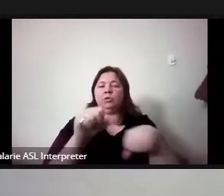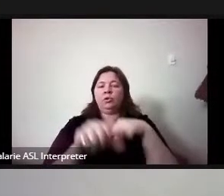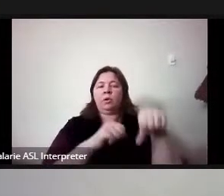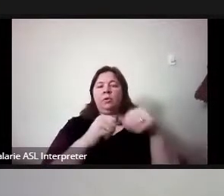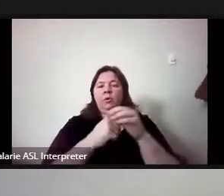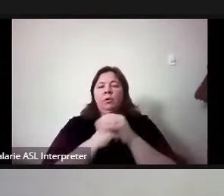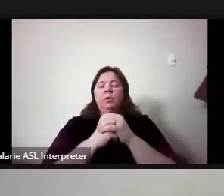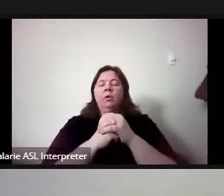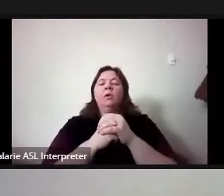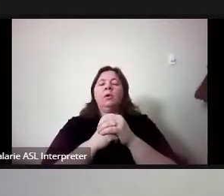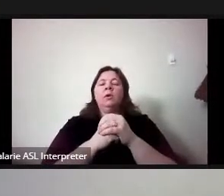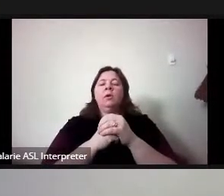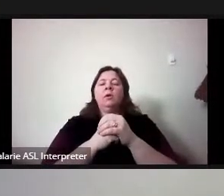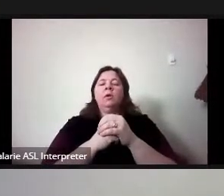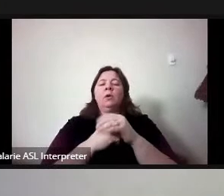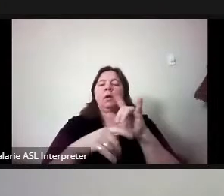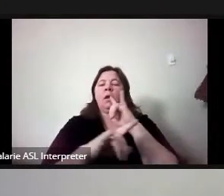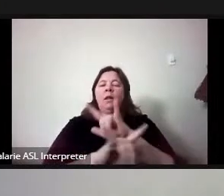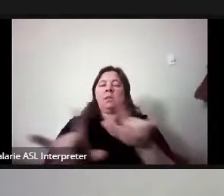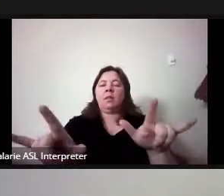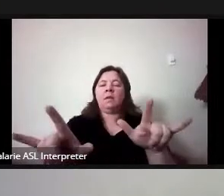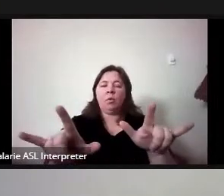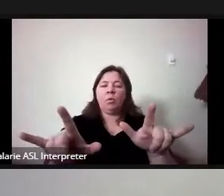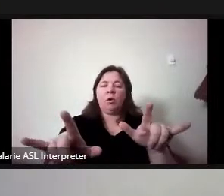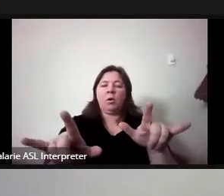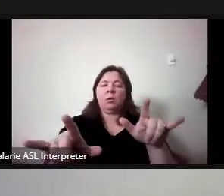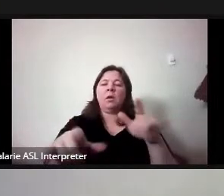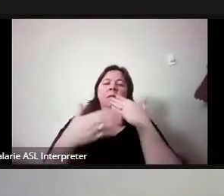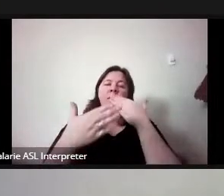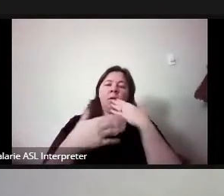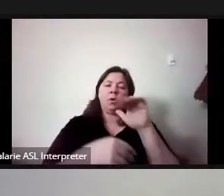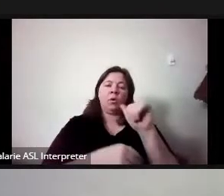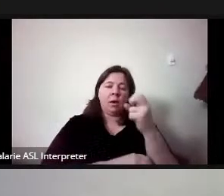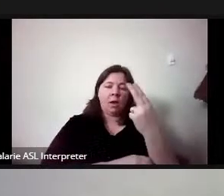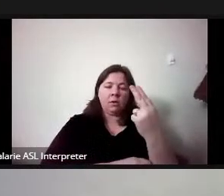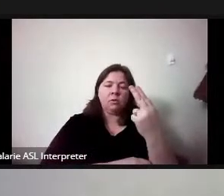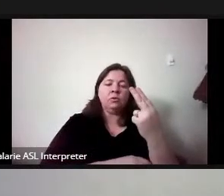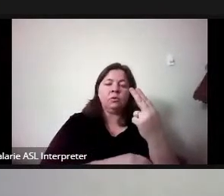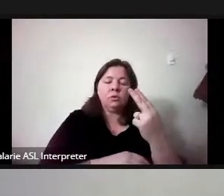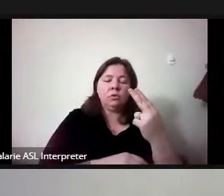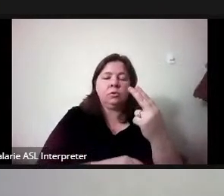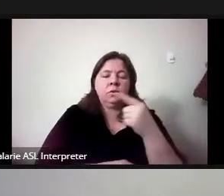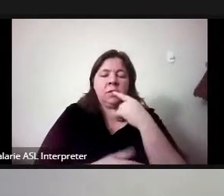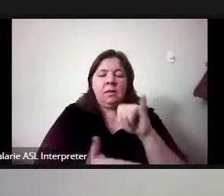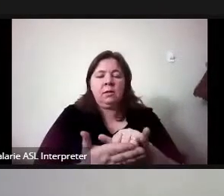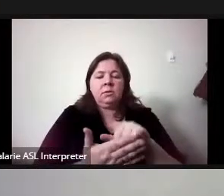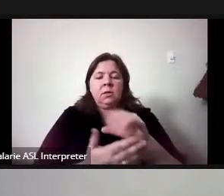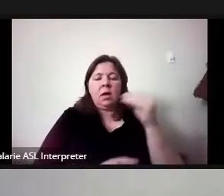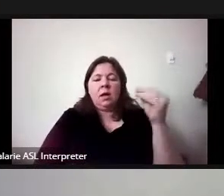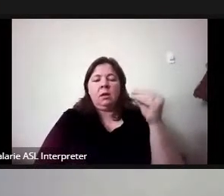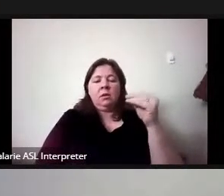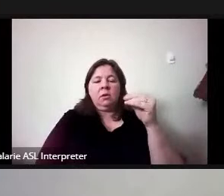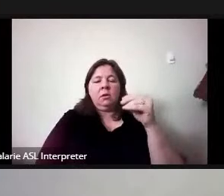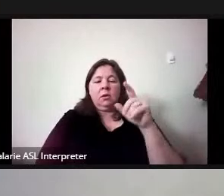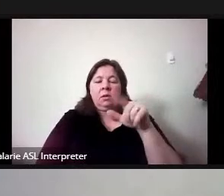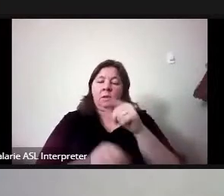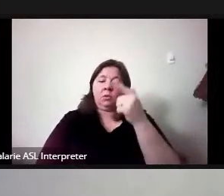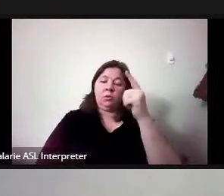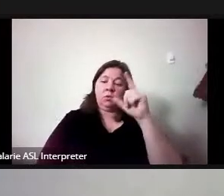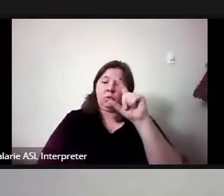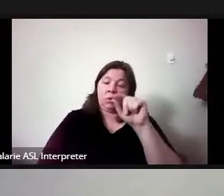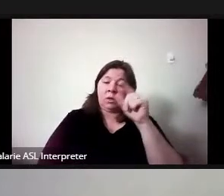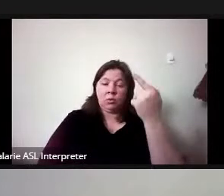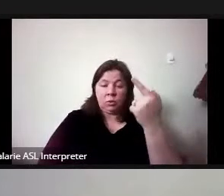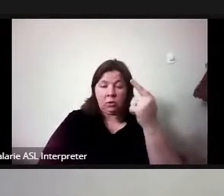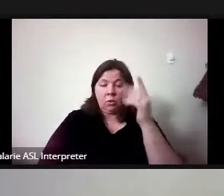and love you all, and thank you. Yes, Ash Papa has created this, and we are in 2021. We are definitely going